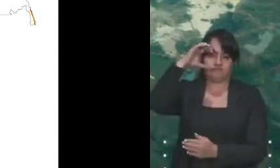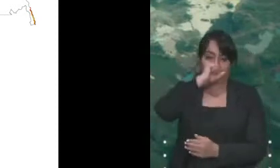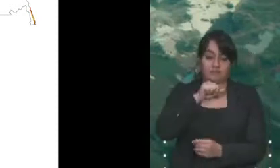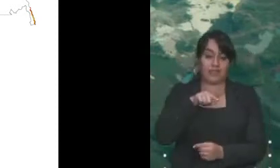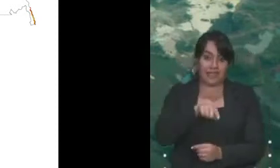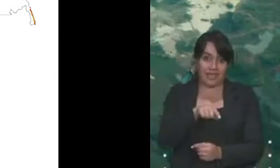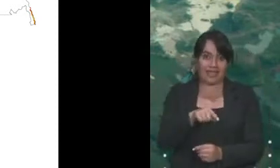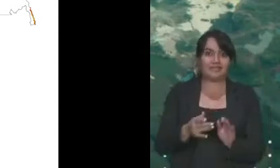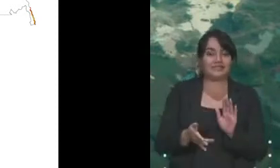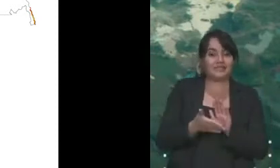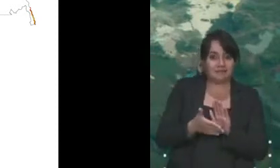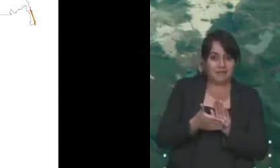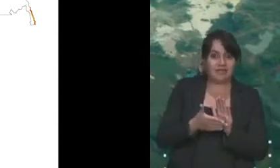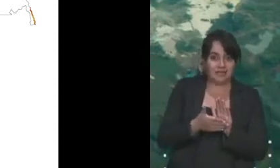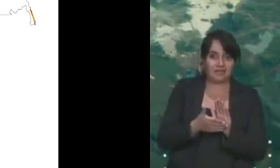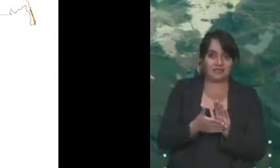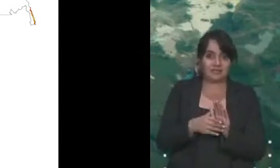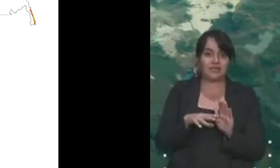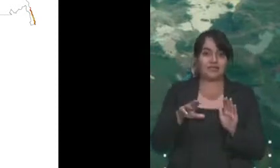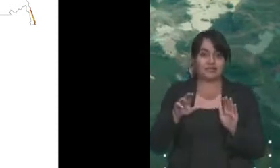These EVOA, the main ones,